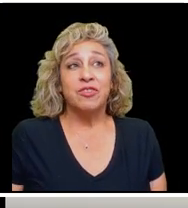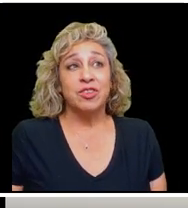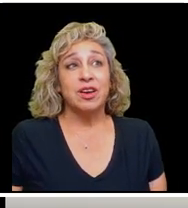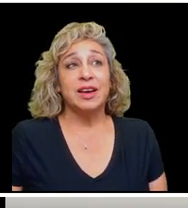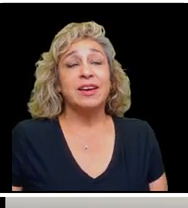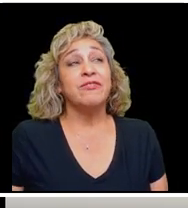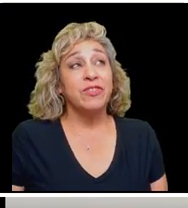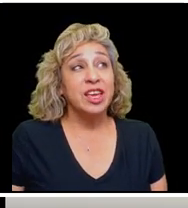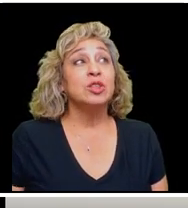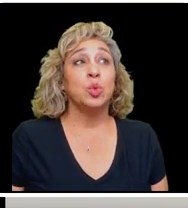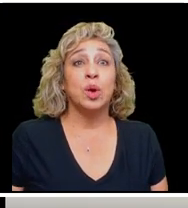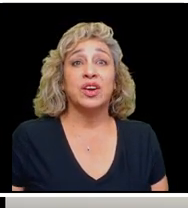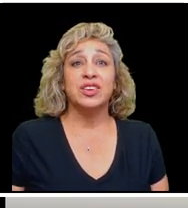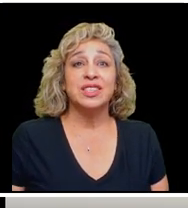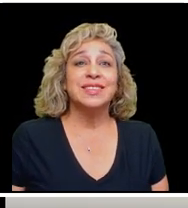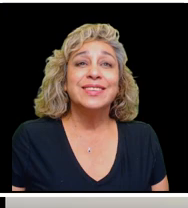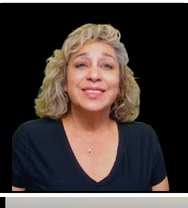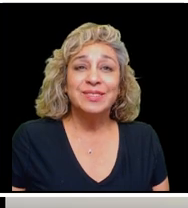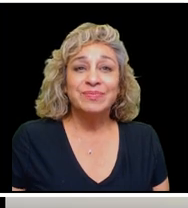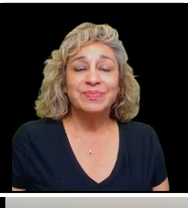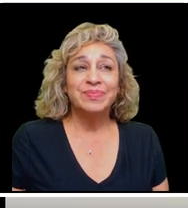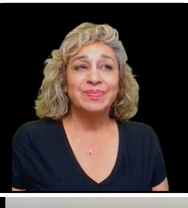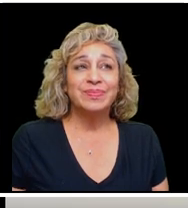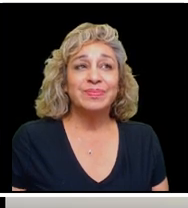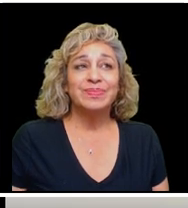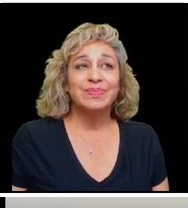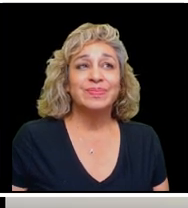the field workers